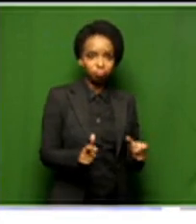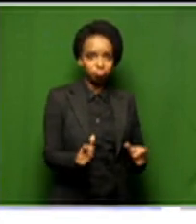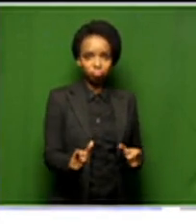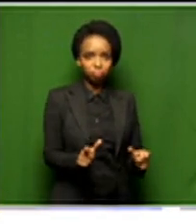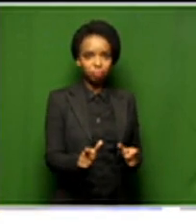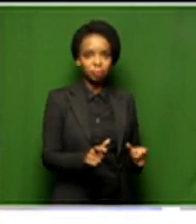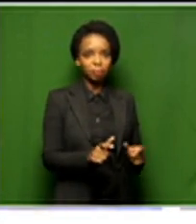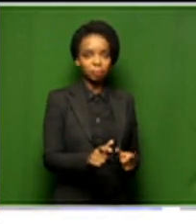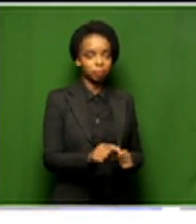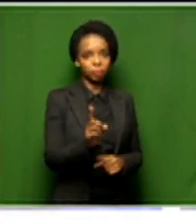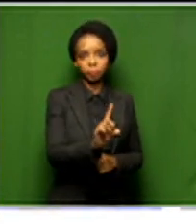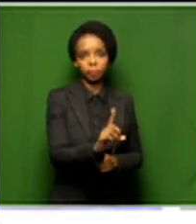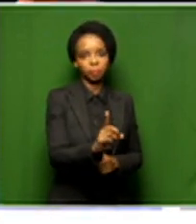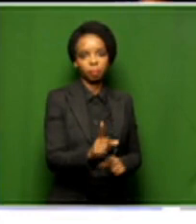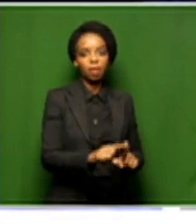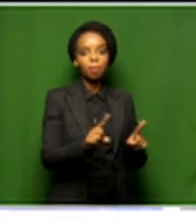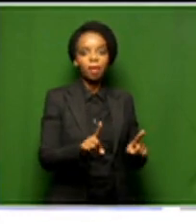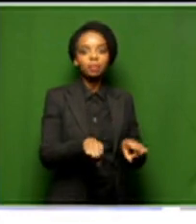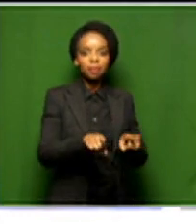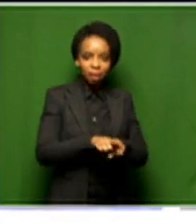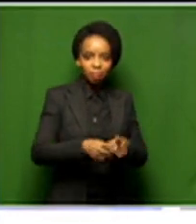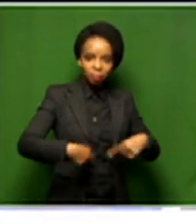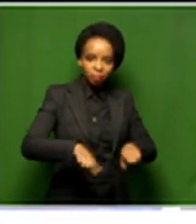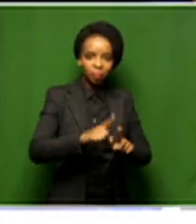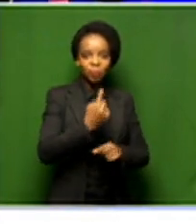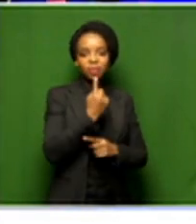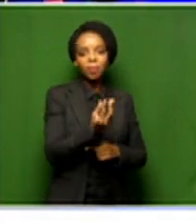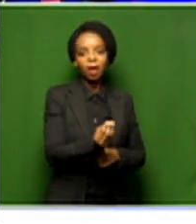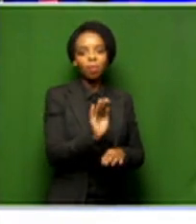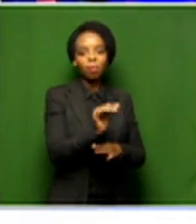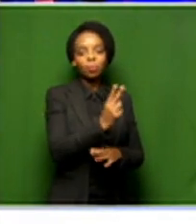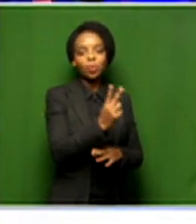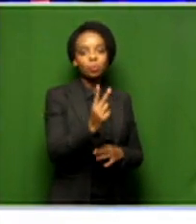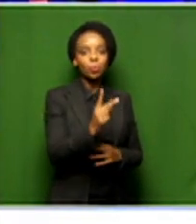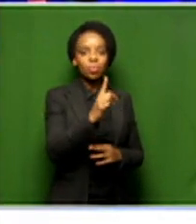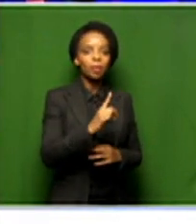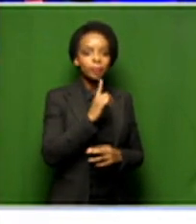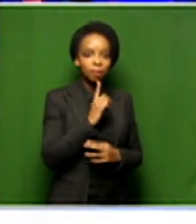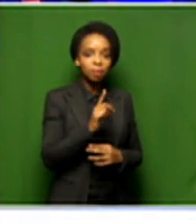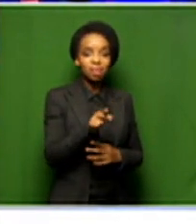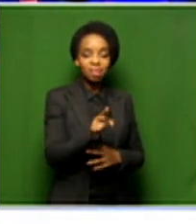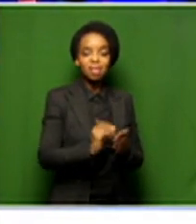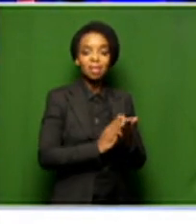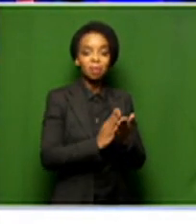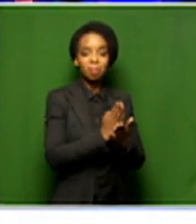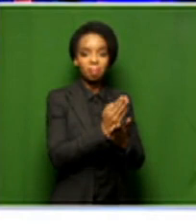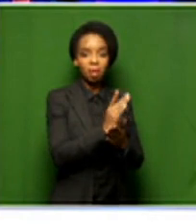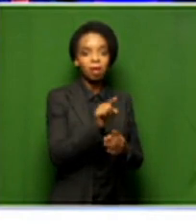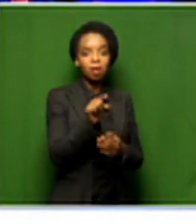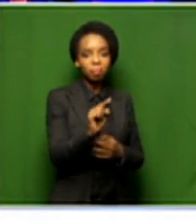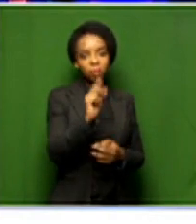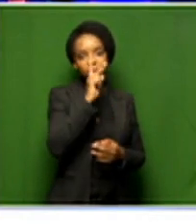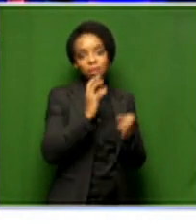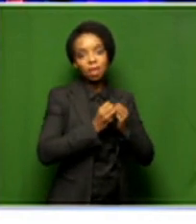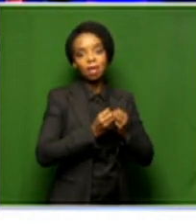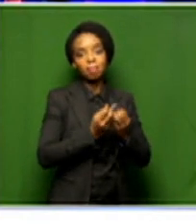said, we have more than 22,000 voting stations. We don't quite know how many. Well, from the map there, they are quite minute, the number of